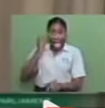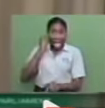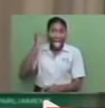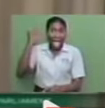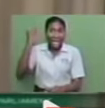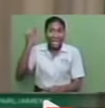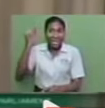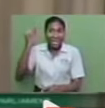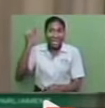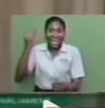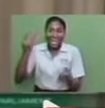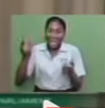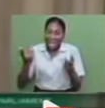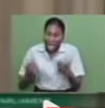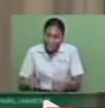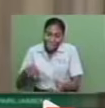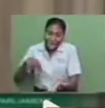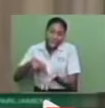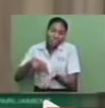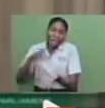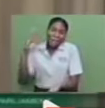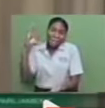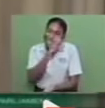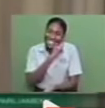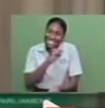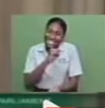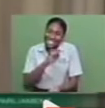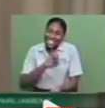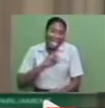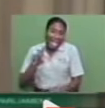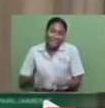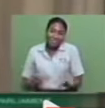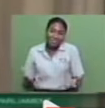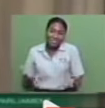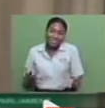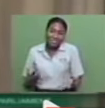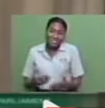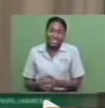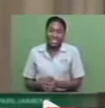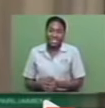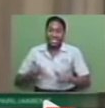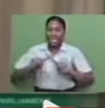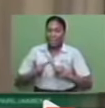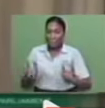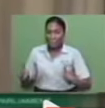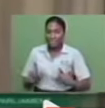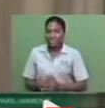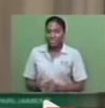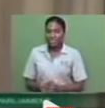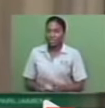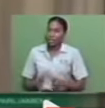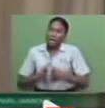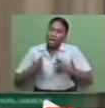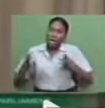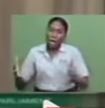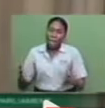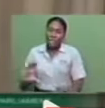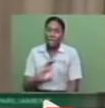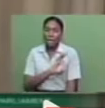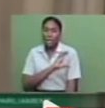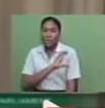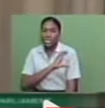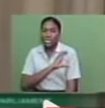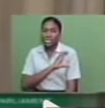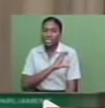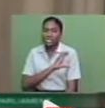give legal validity to it. Since then, even without the legislation, how many police officers